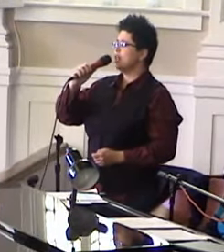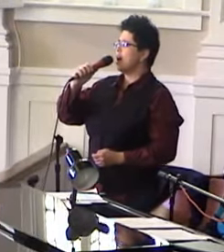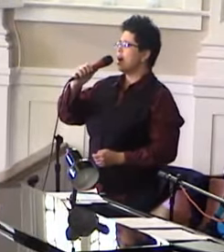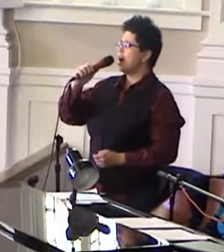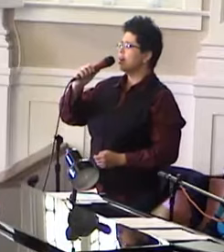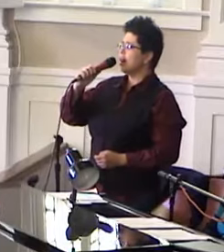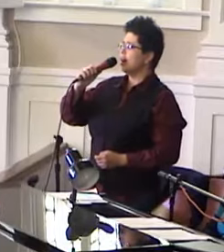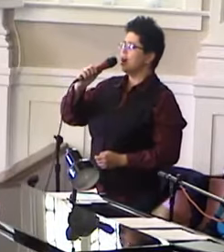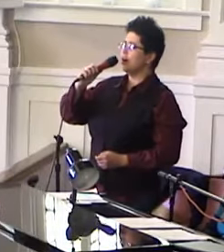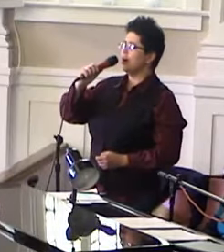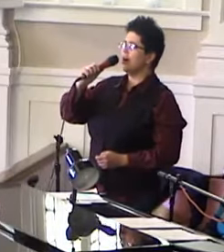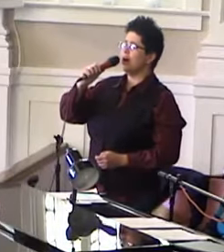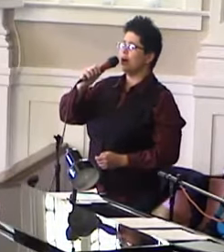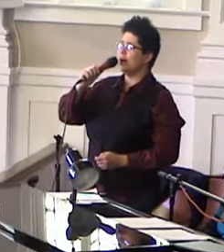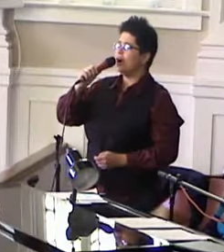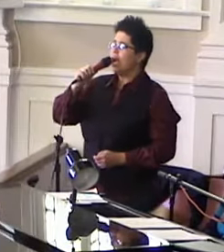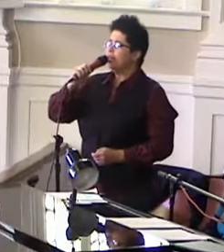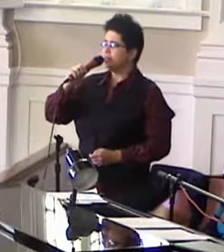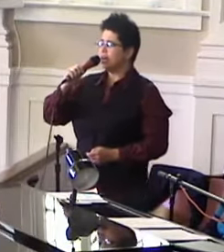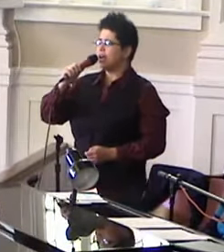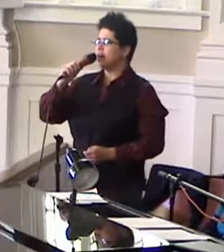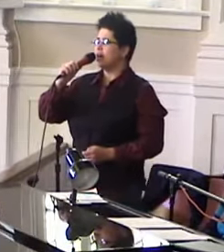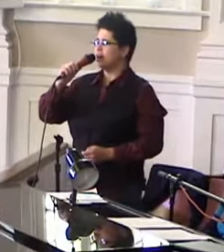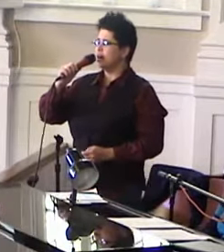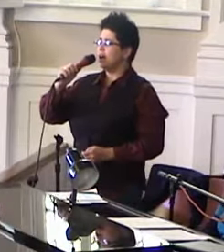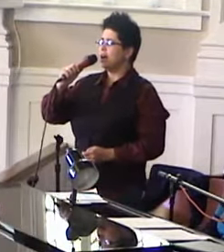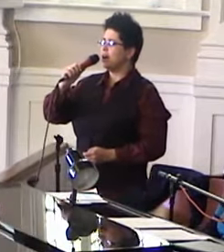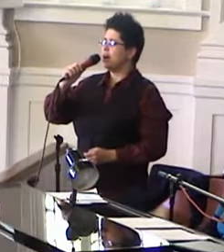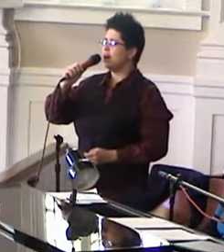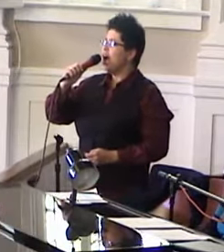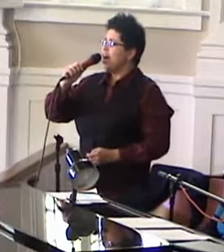now. Oh, now.